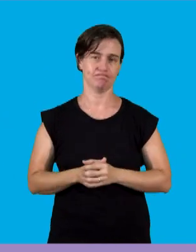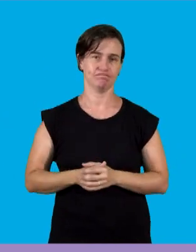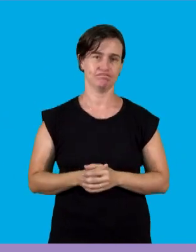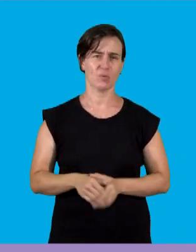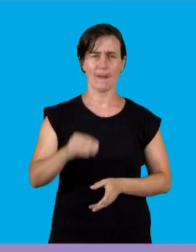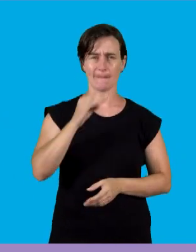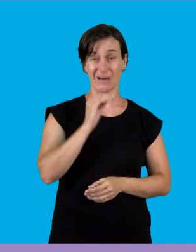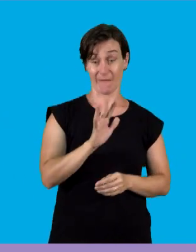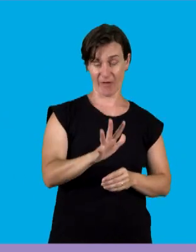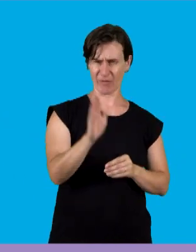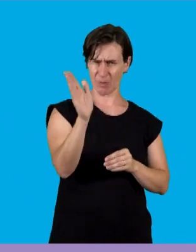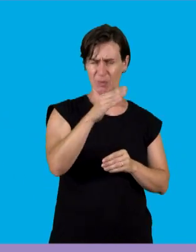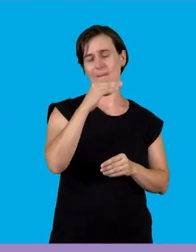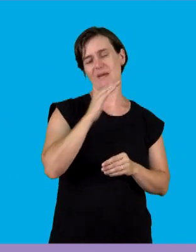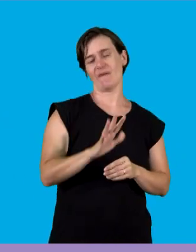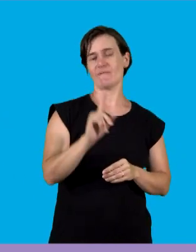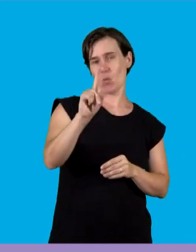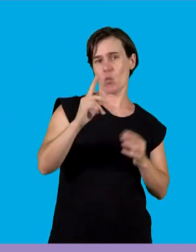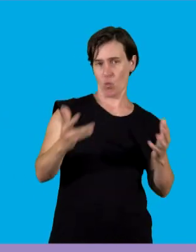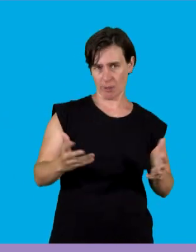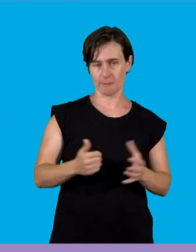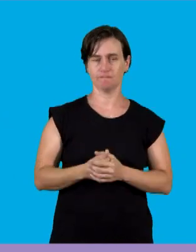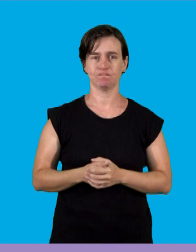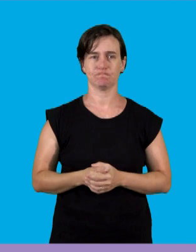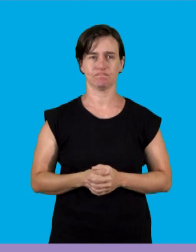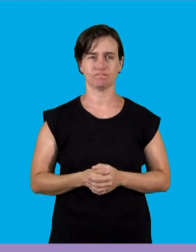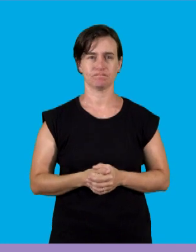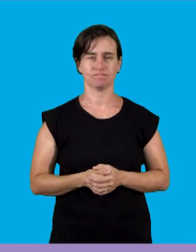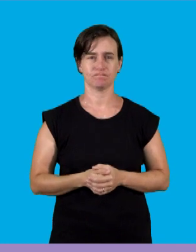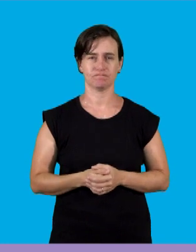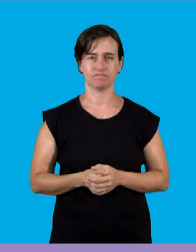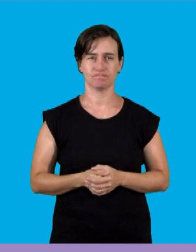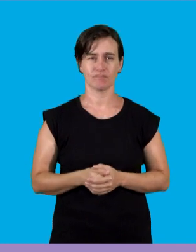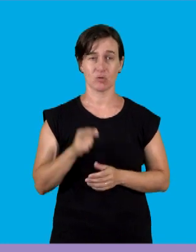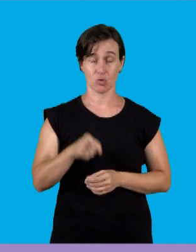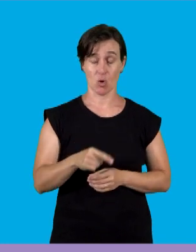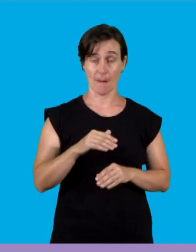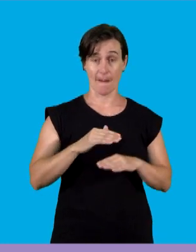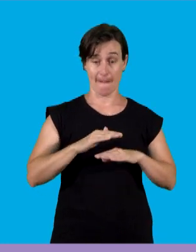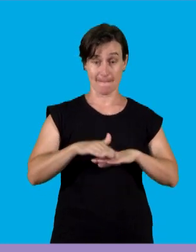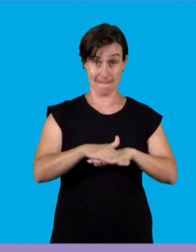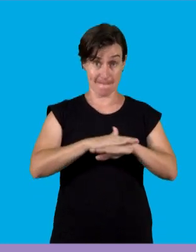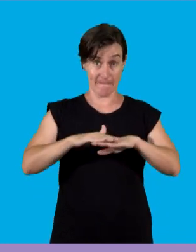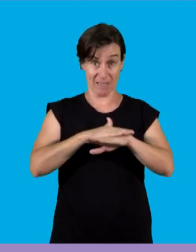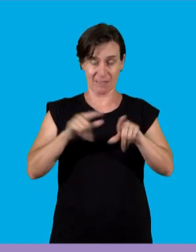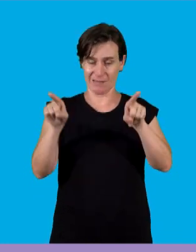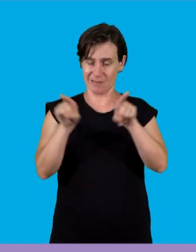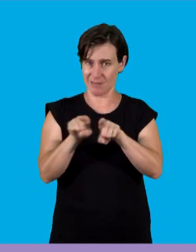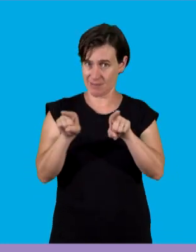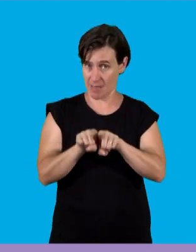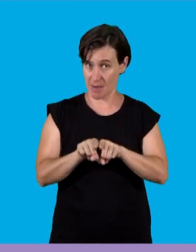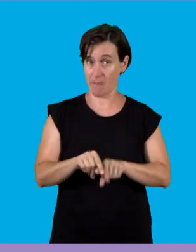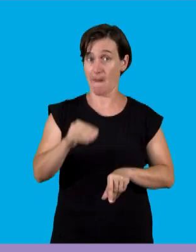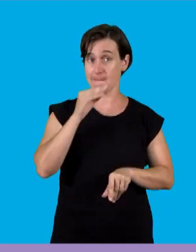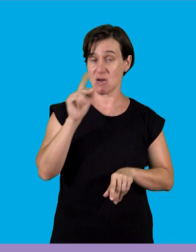is just the 5, we know the exponent there is a 1. So we are going to keep the base since all the bases are